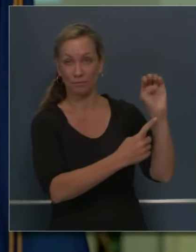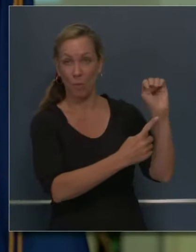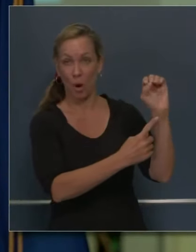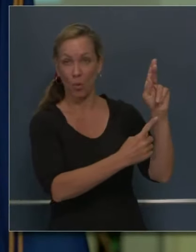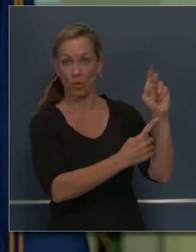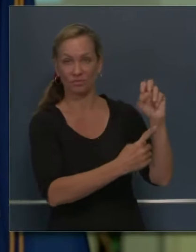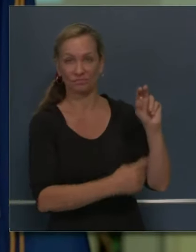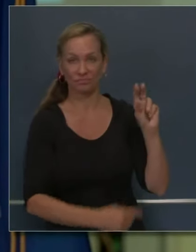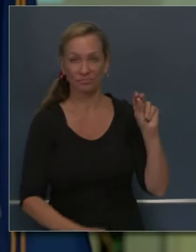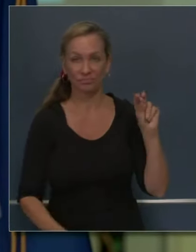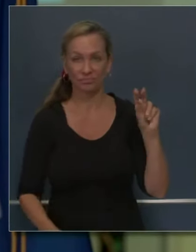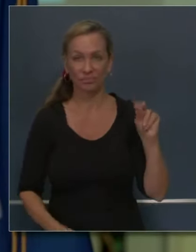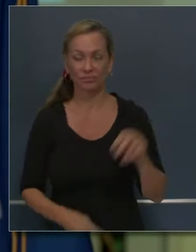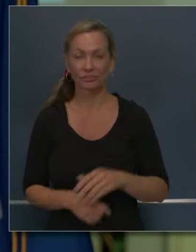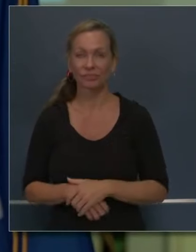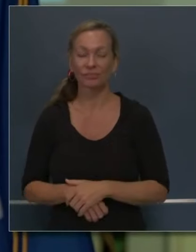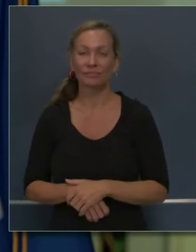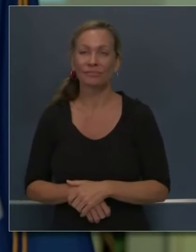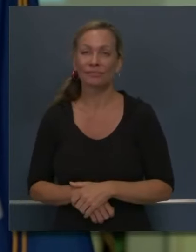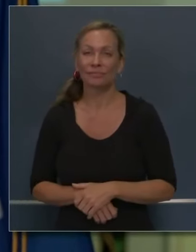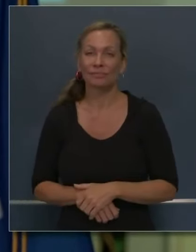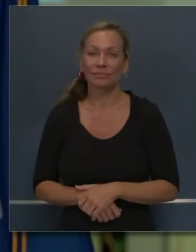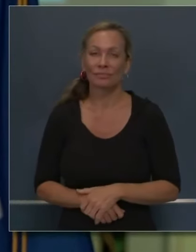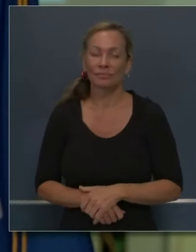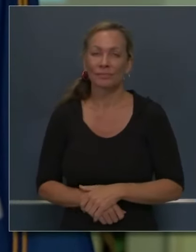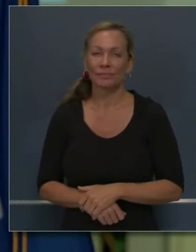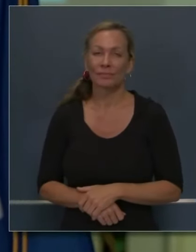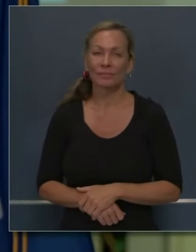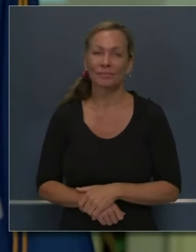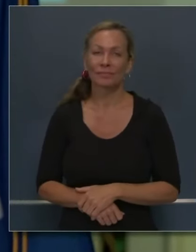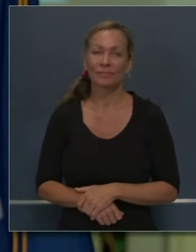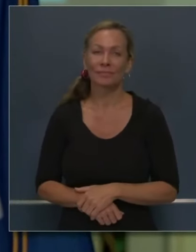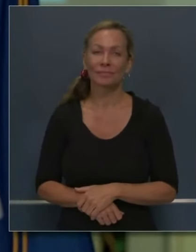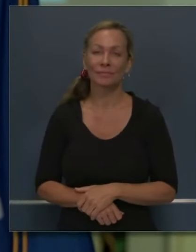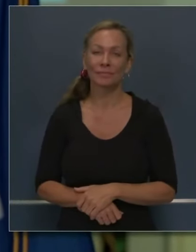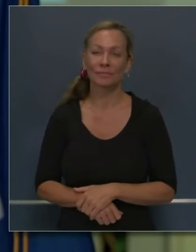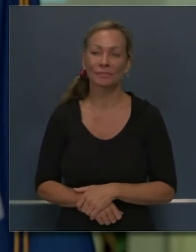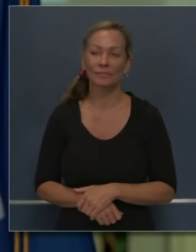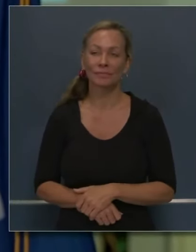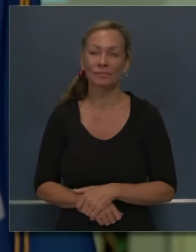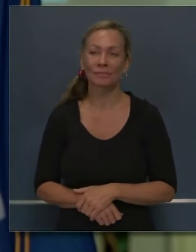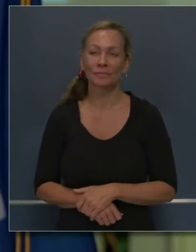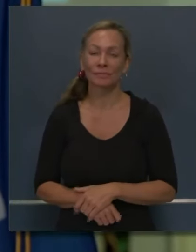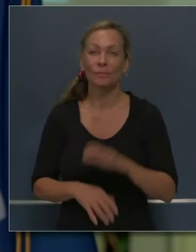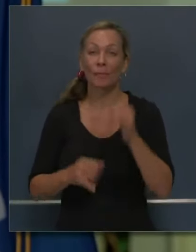Thank you, Doctor. Next question. Final question, Destin Gardner, San Francisco Chronicle.